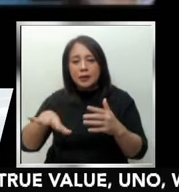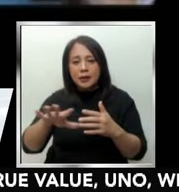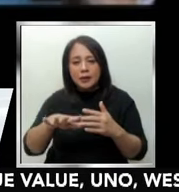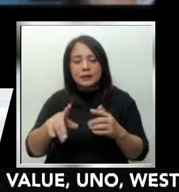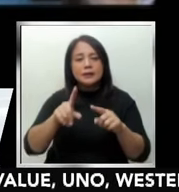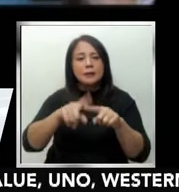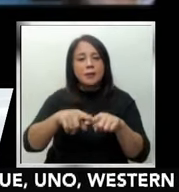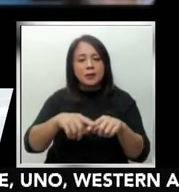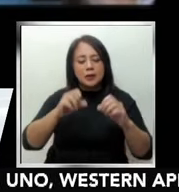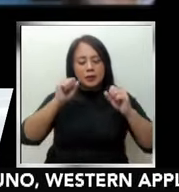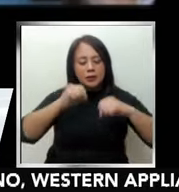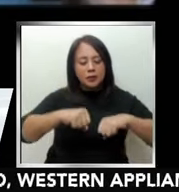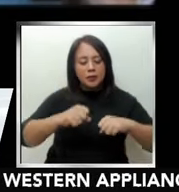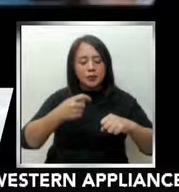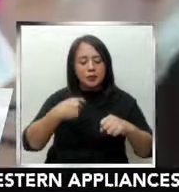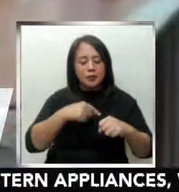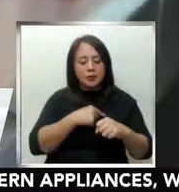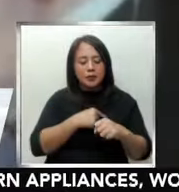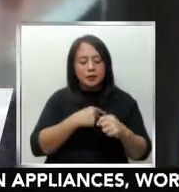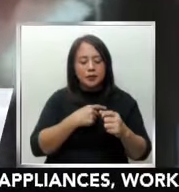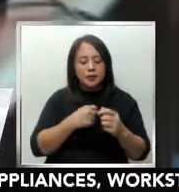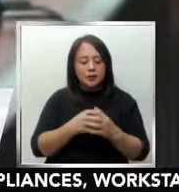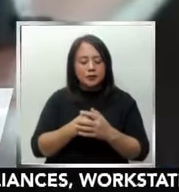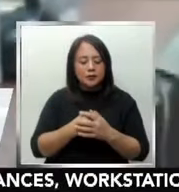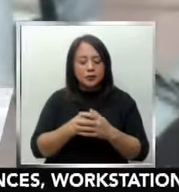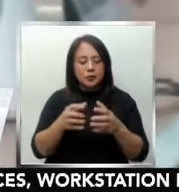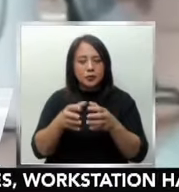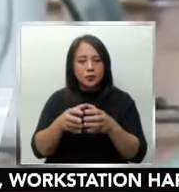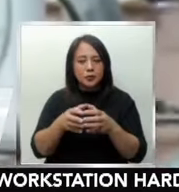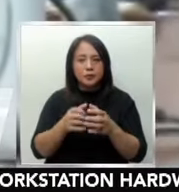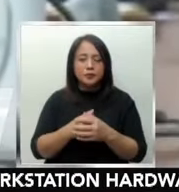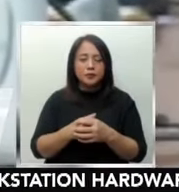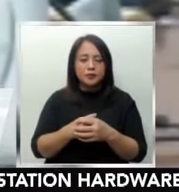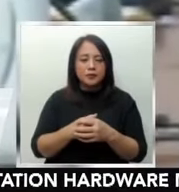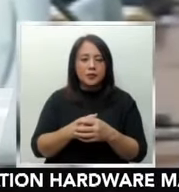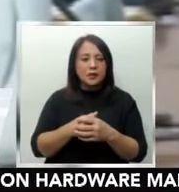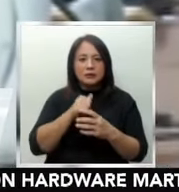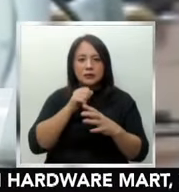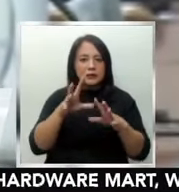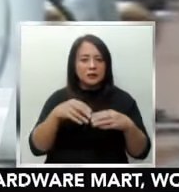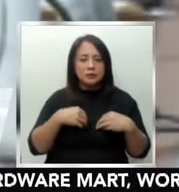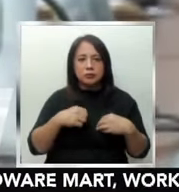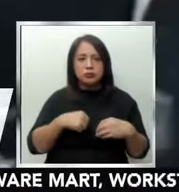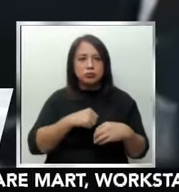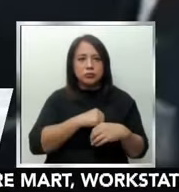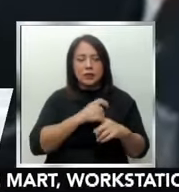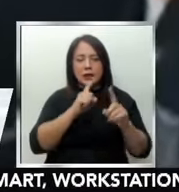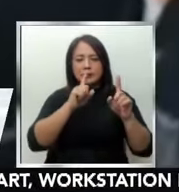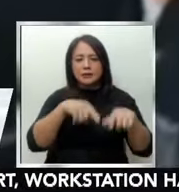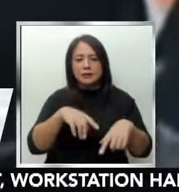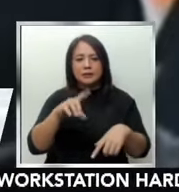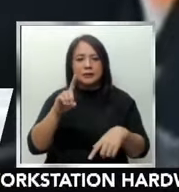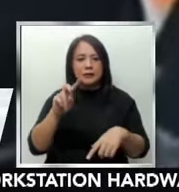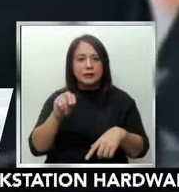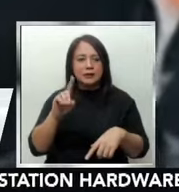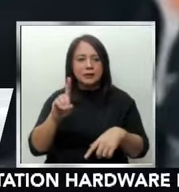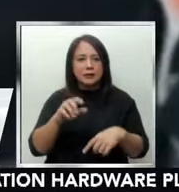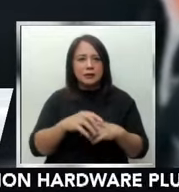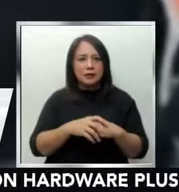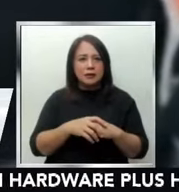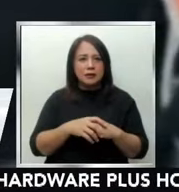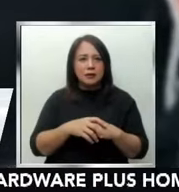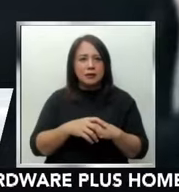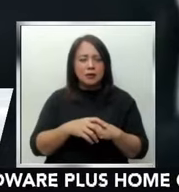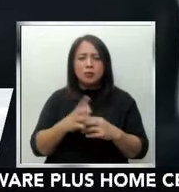we we might having with the security sector pero hindi tinanggap ng senadora ang sagot ng dnd What is our fight with Taiwan